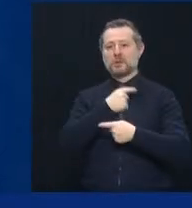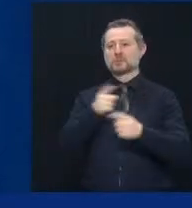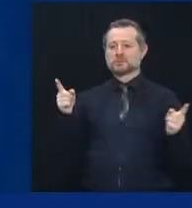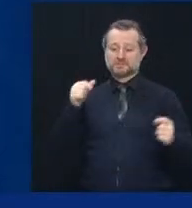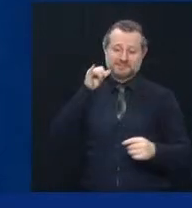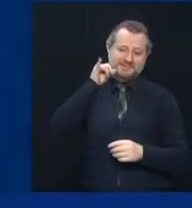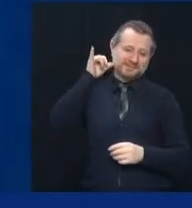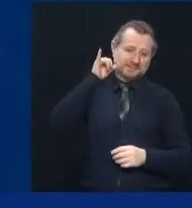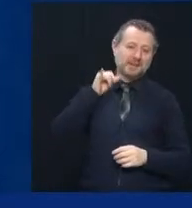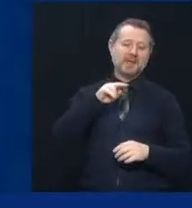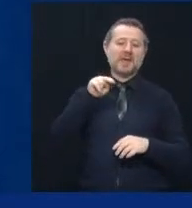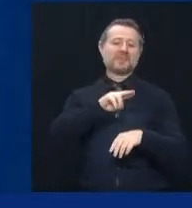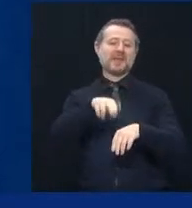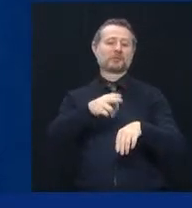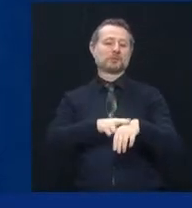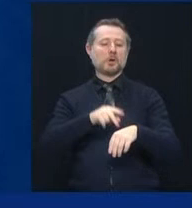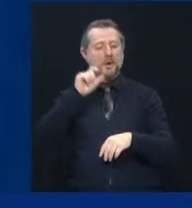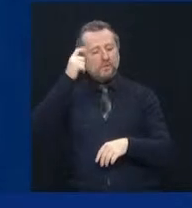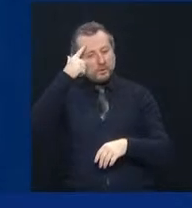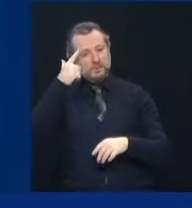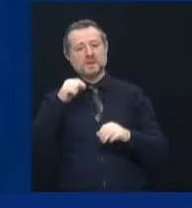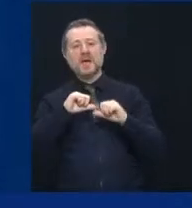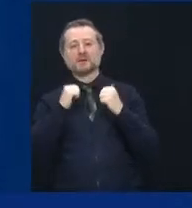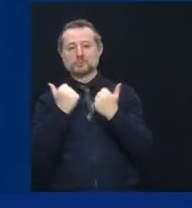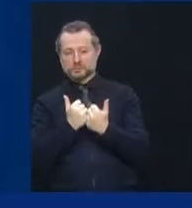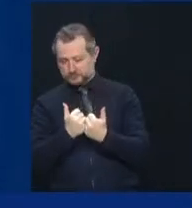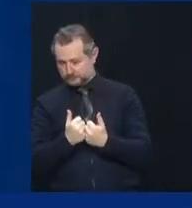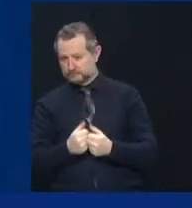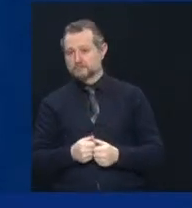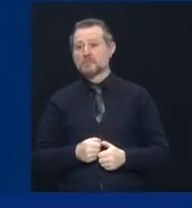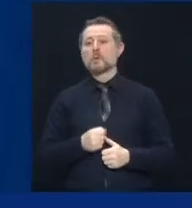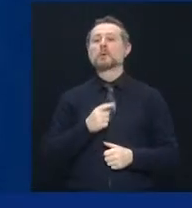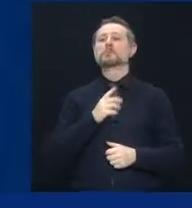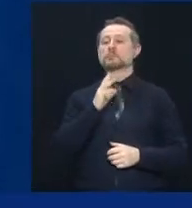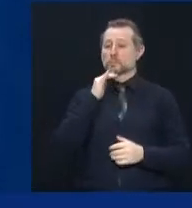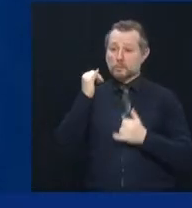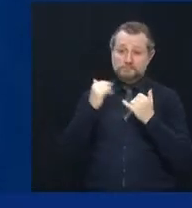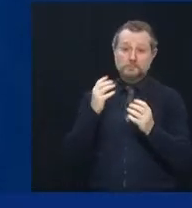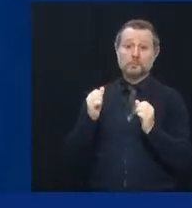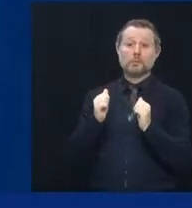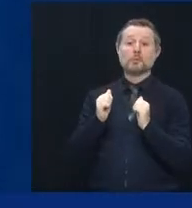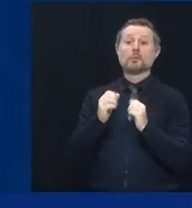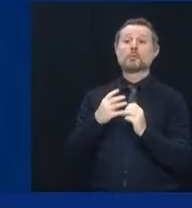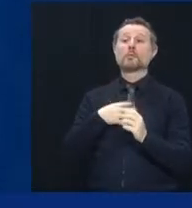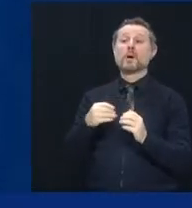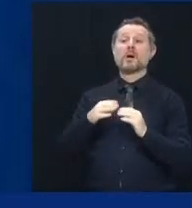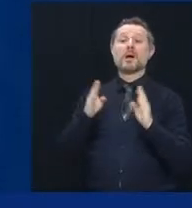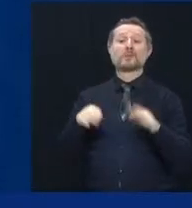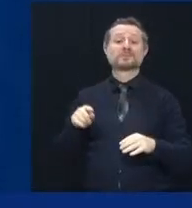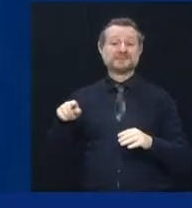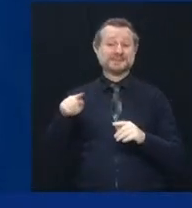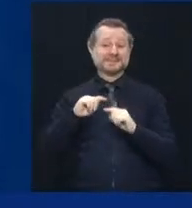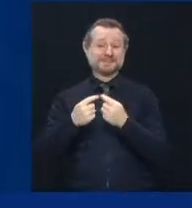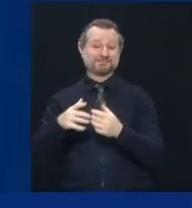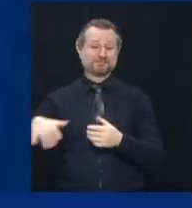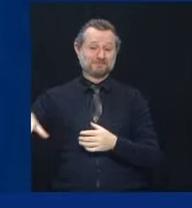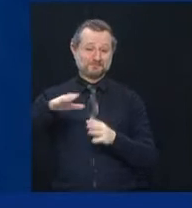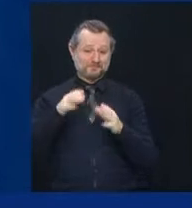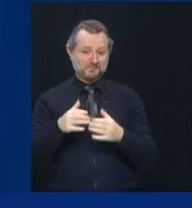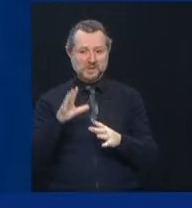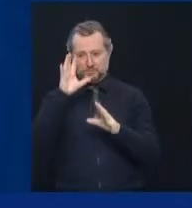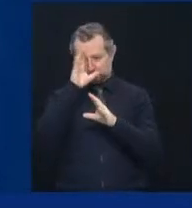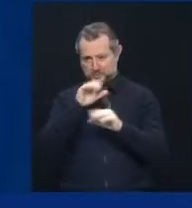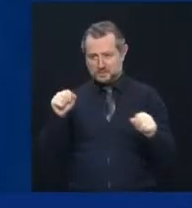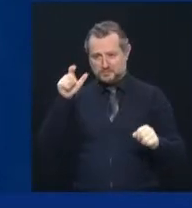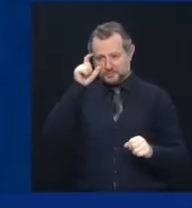Governors Association, call with the White House team, and then President Biden made a public statement.